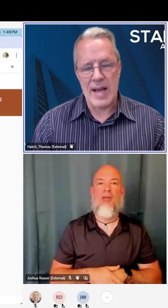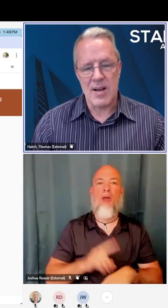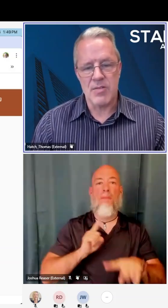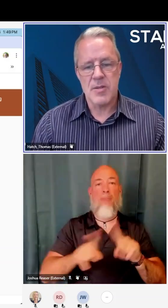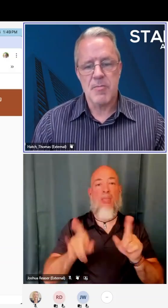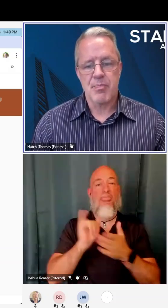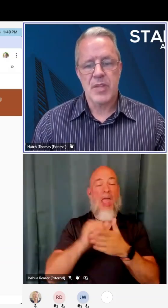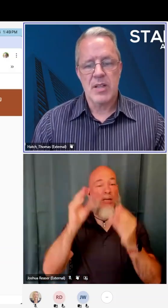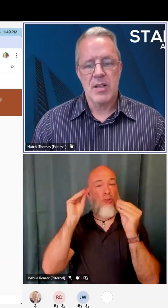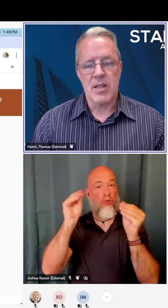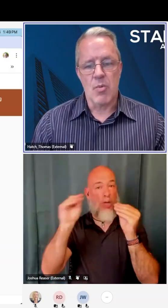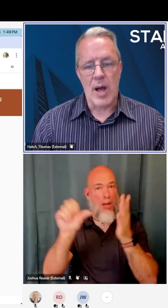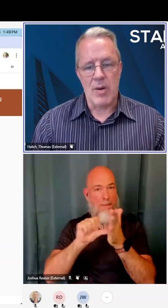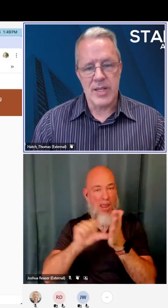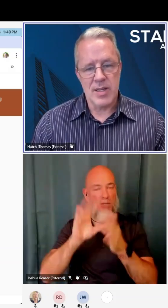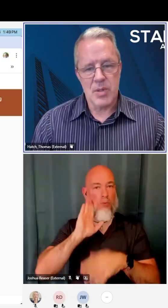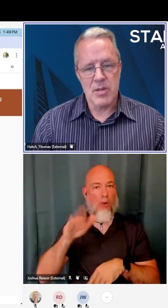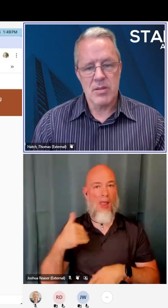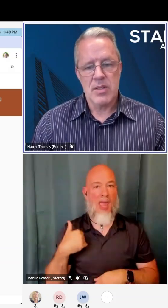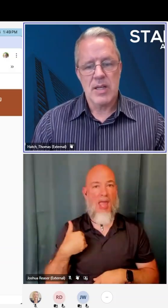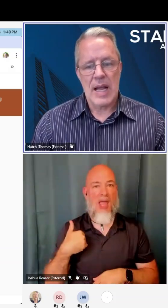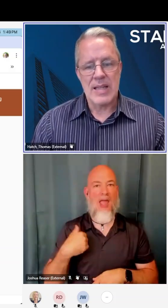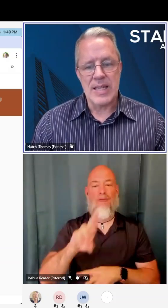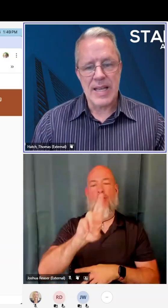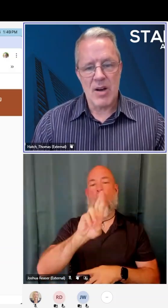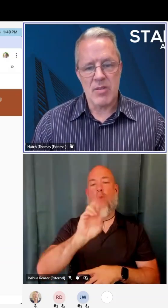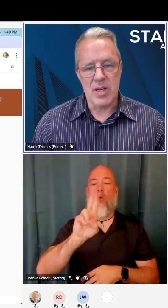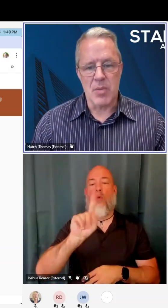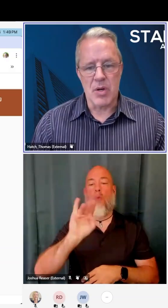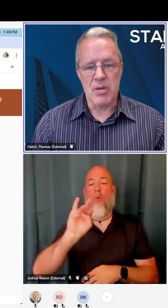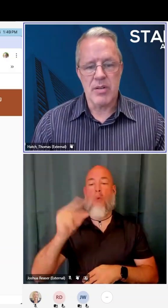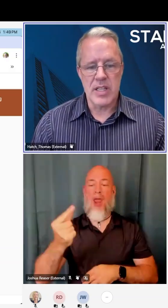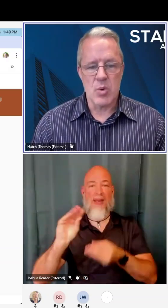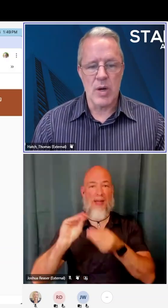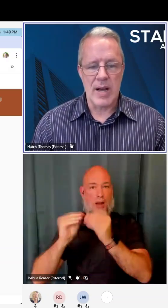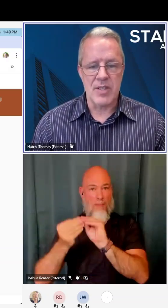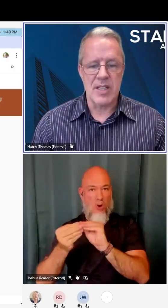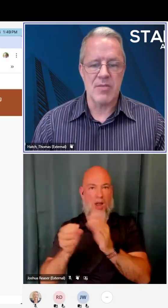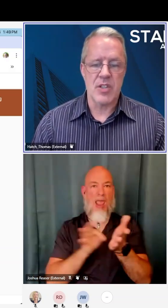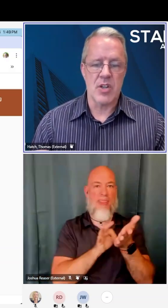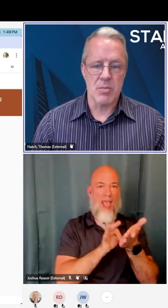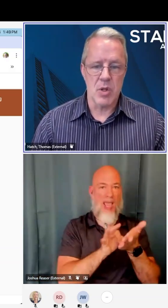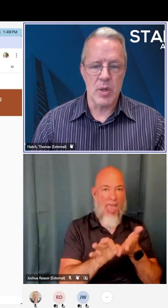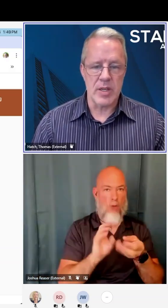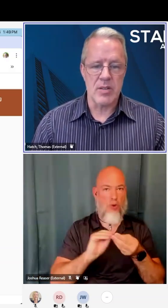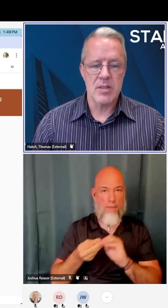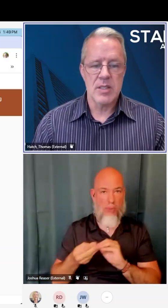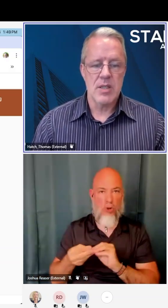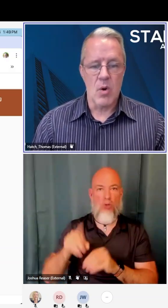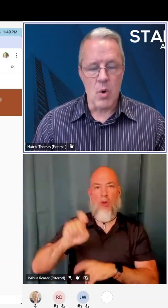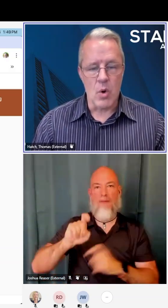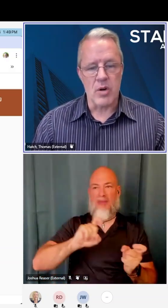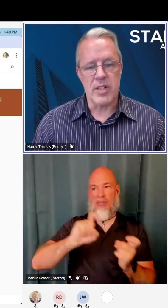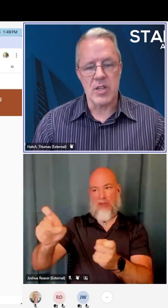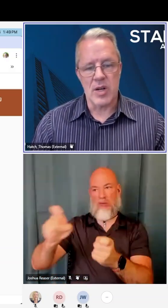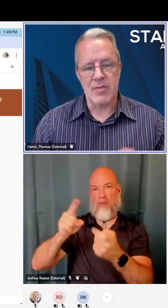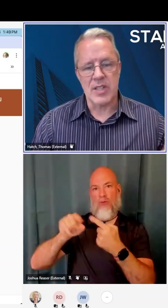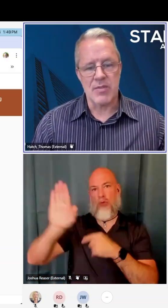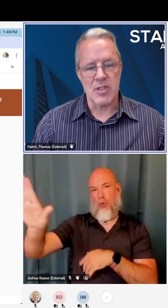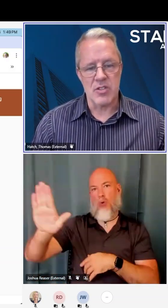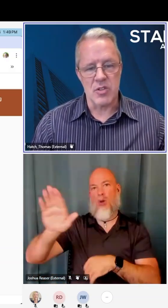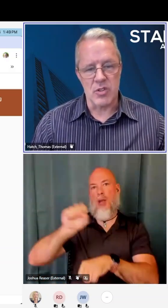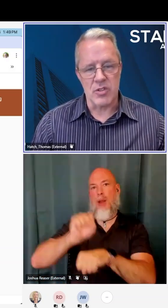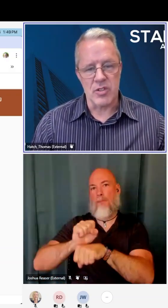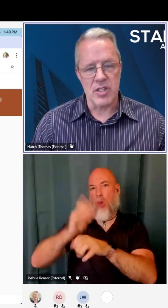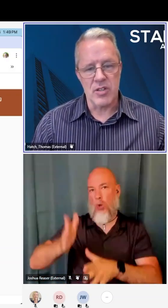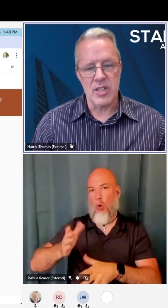will have the routing number and the account number that you will have to give to your employer, or that you'll have to